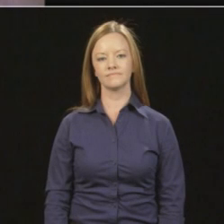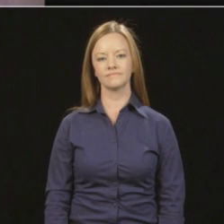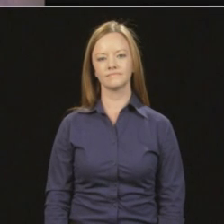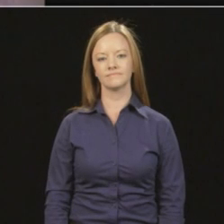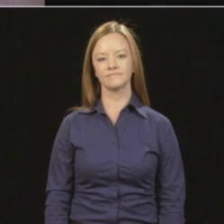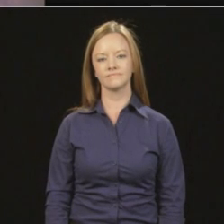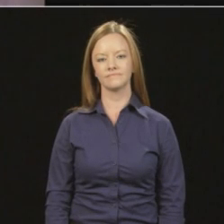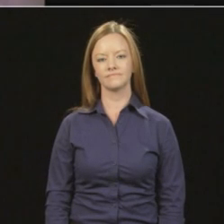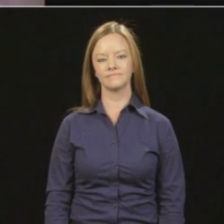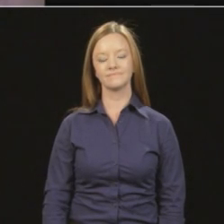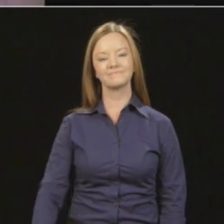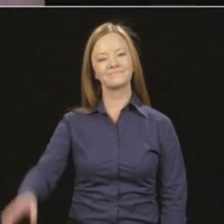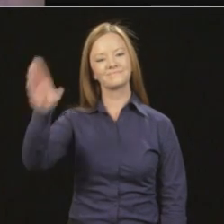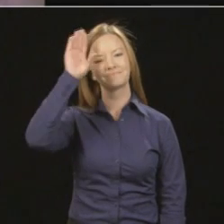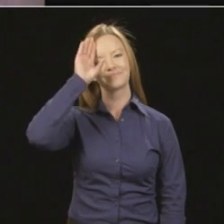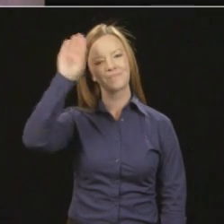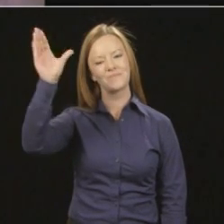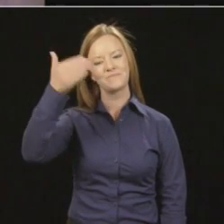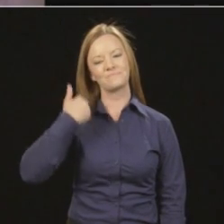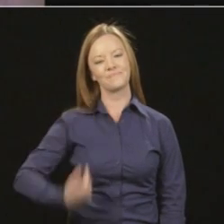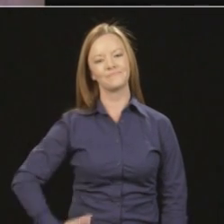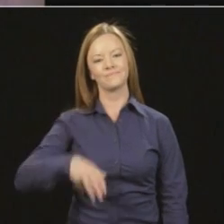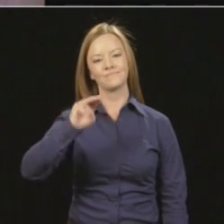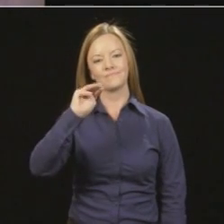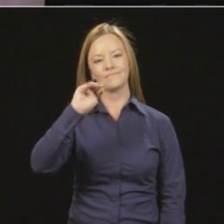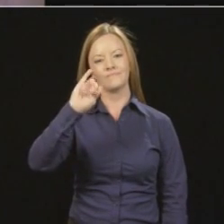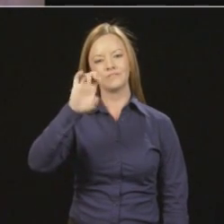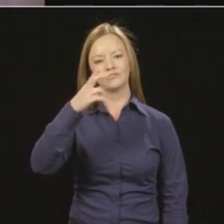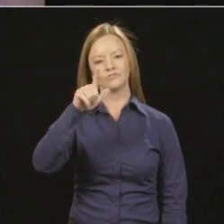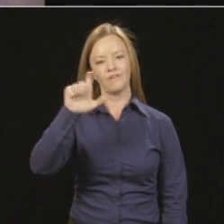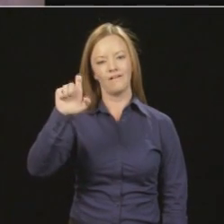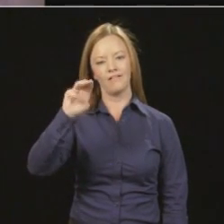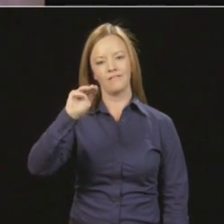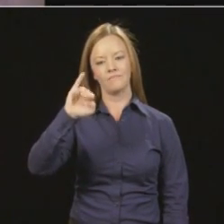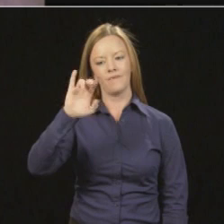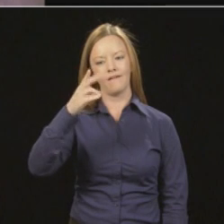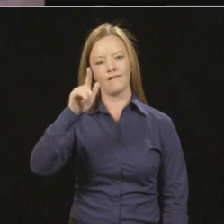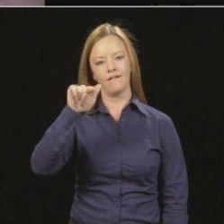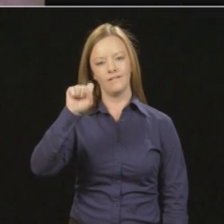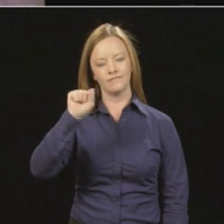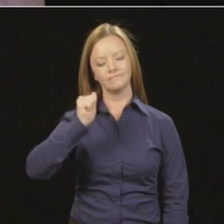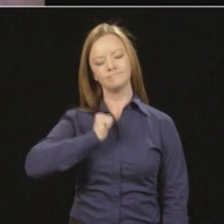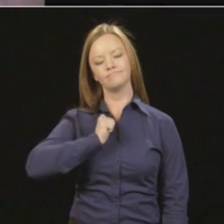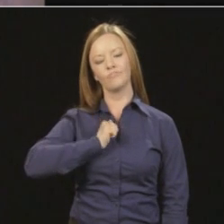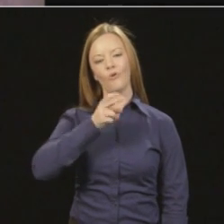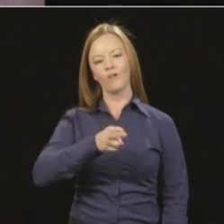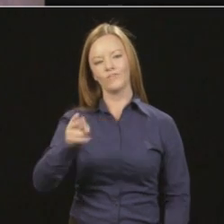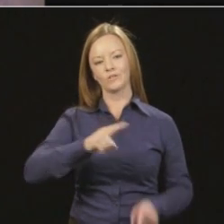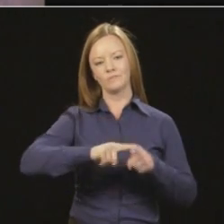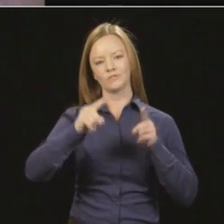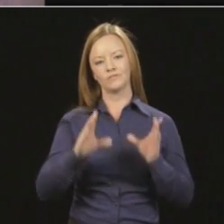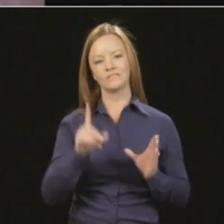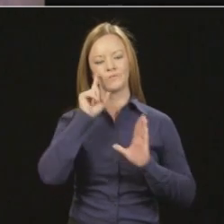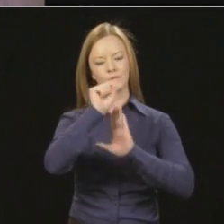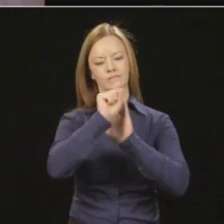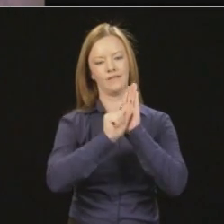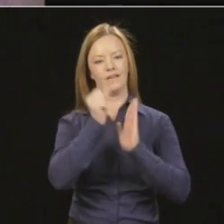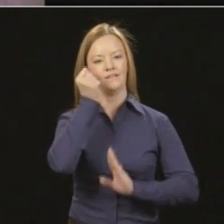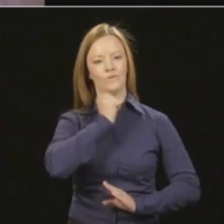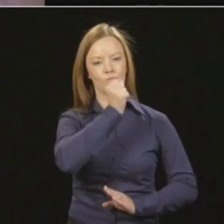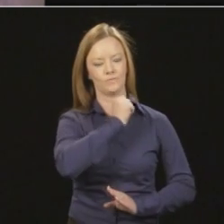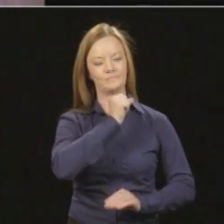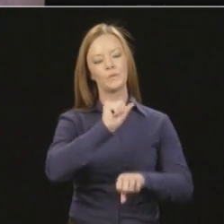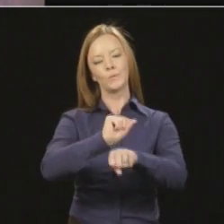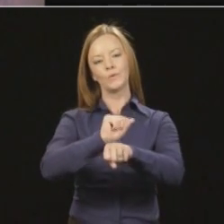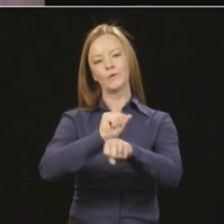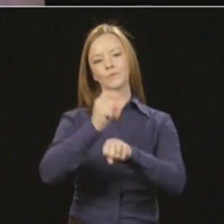Hi, I'm Michelle Michaels, the Hard of Hearing Specialist for the state of Arizona at the Arizona Commission for the Deaf and the Hard of Hearing. I